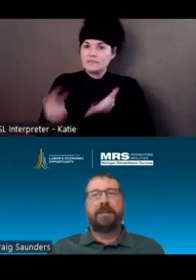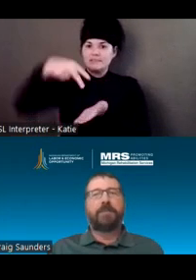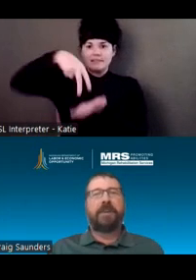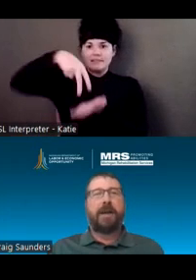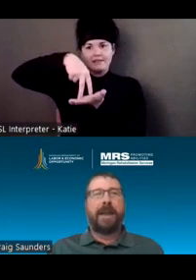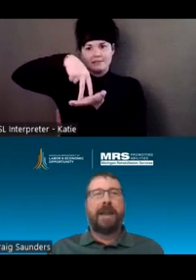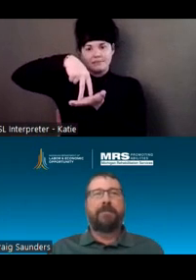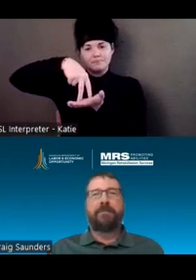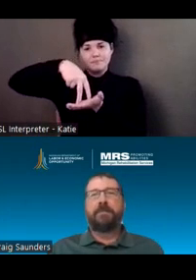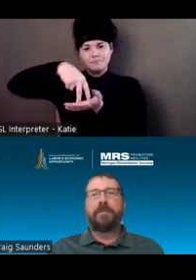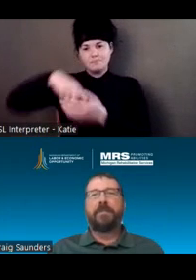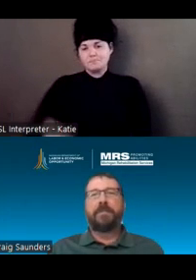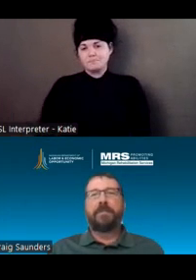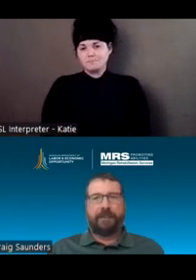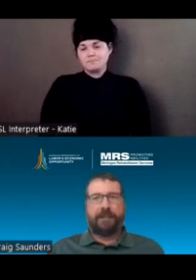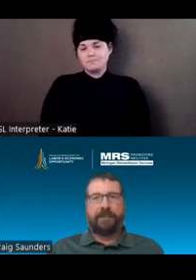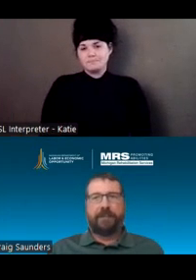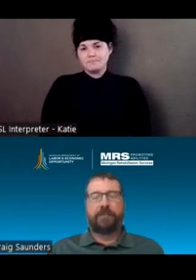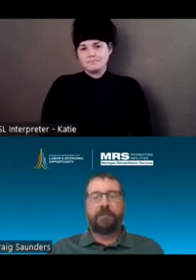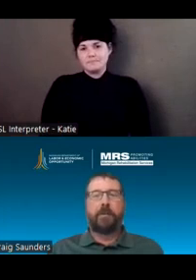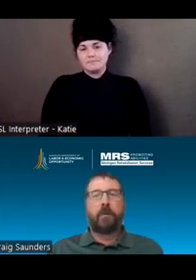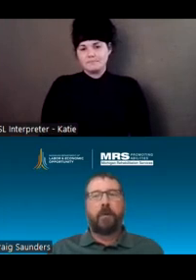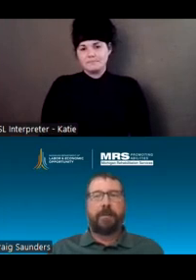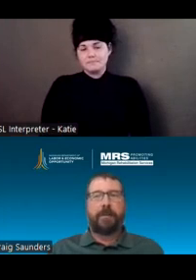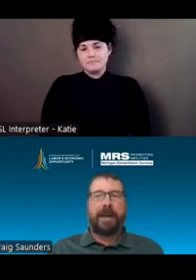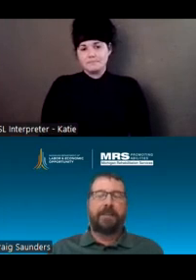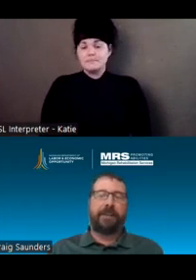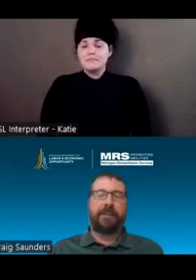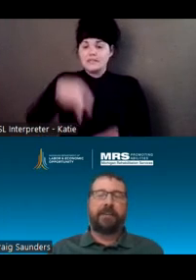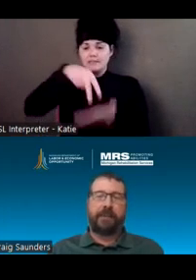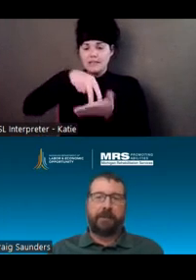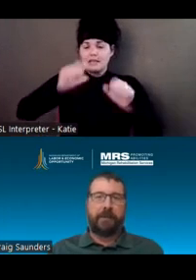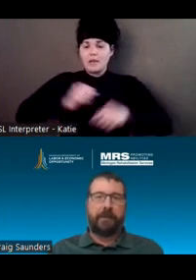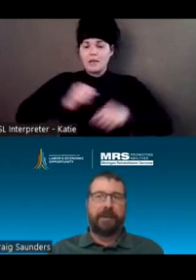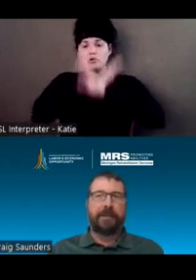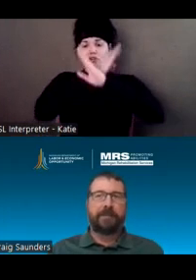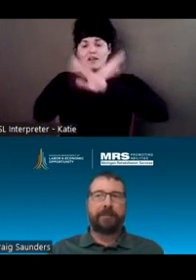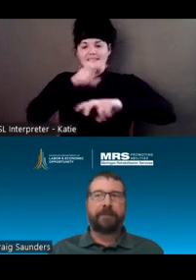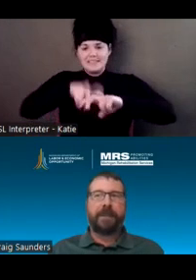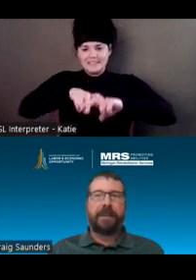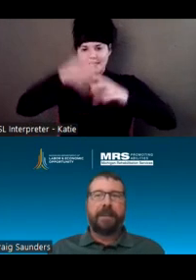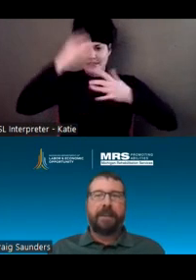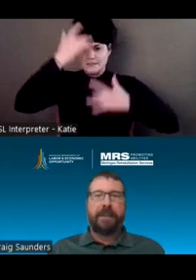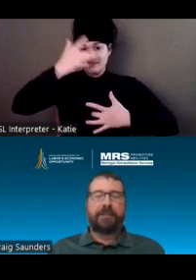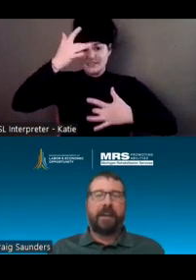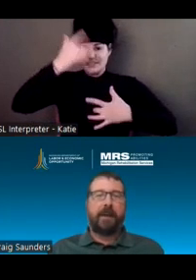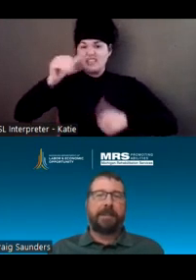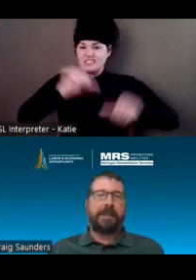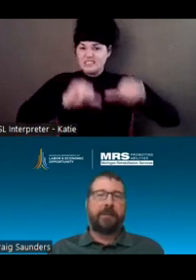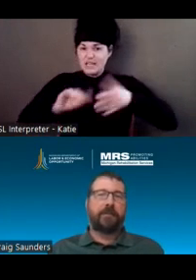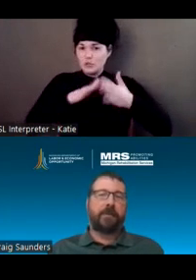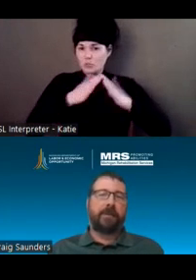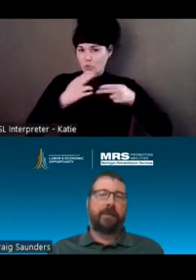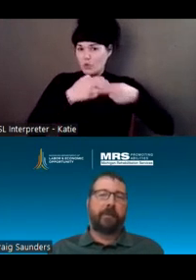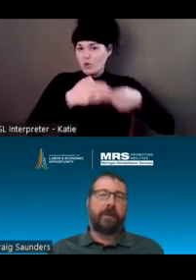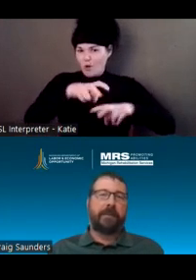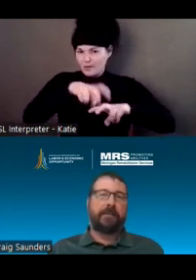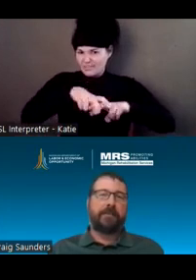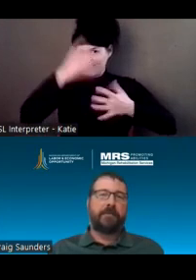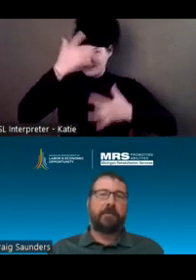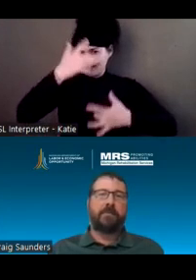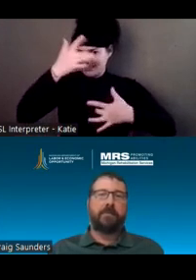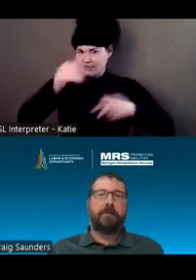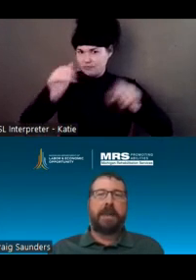Standing helps combat sitting disease, a term coined by the scientific community. It's commonly used when